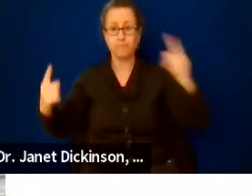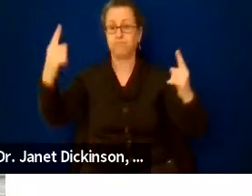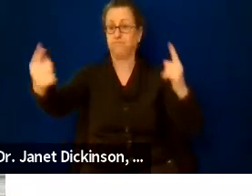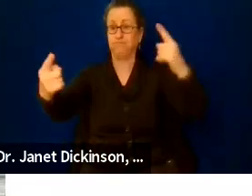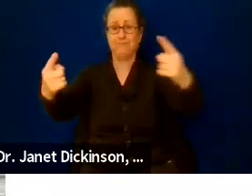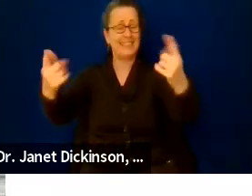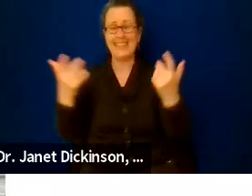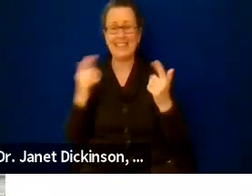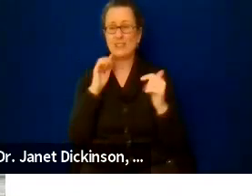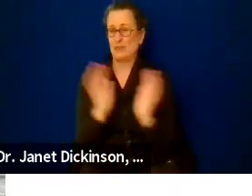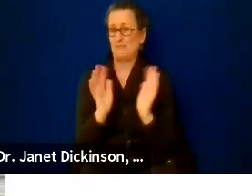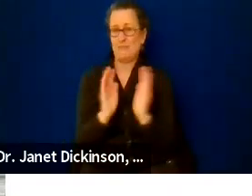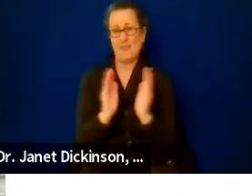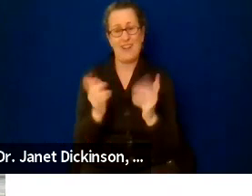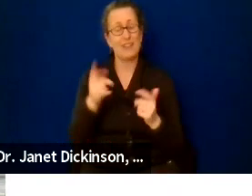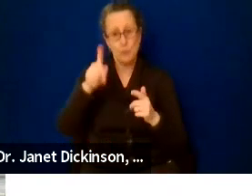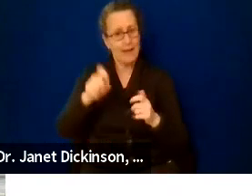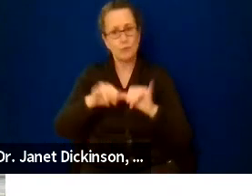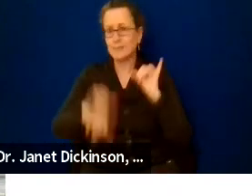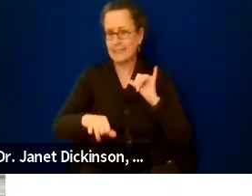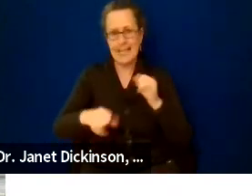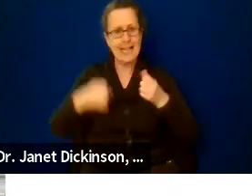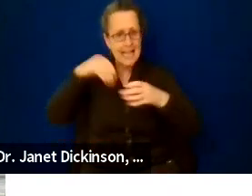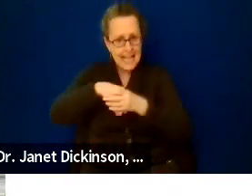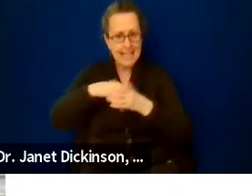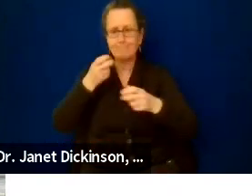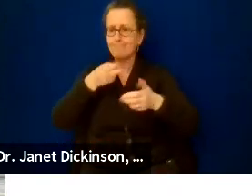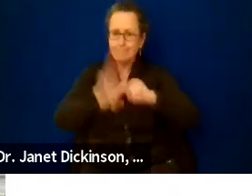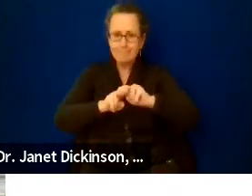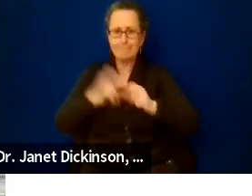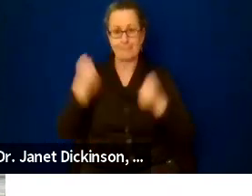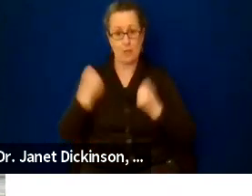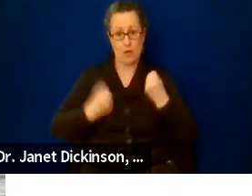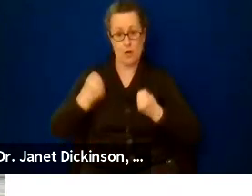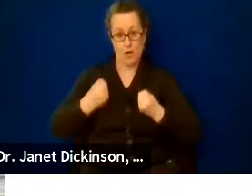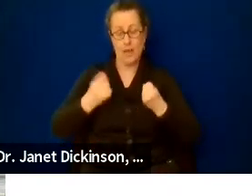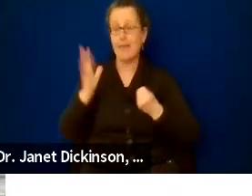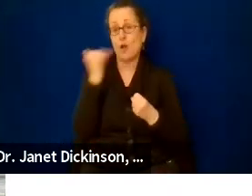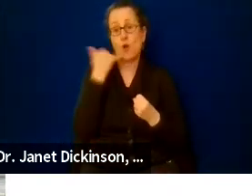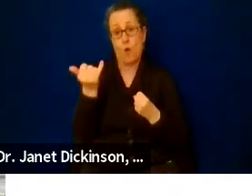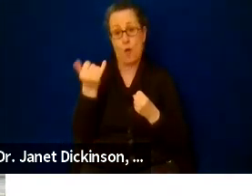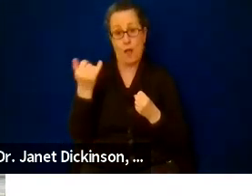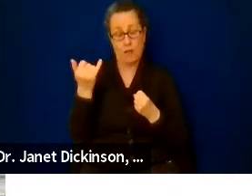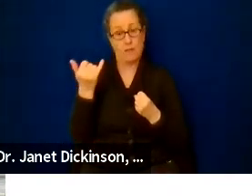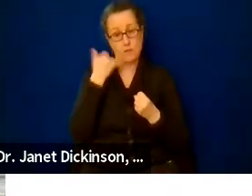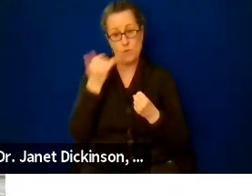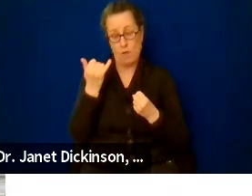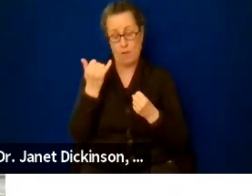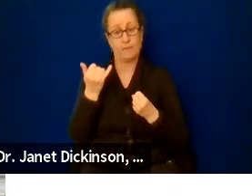your cars. If you want to pick up your child, you can line up